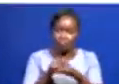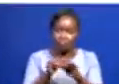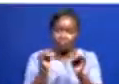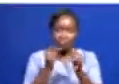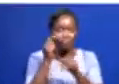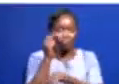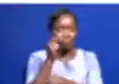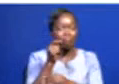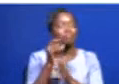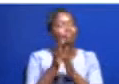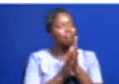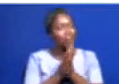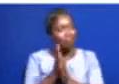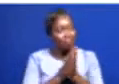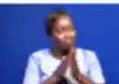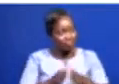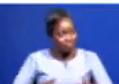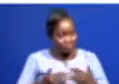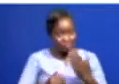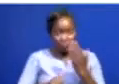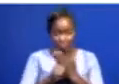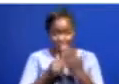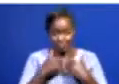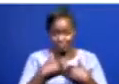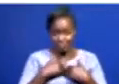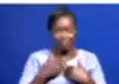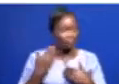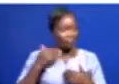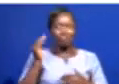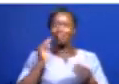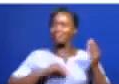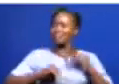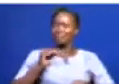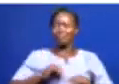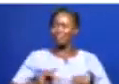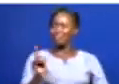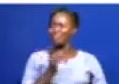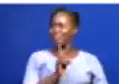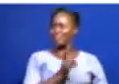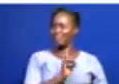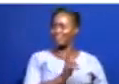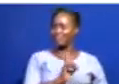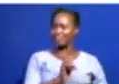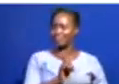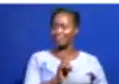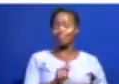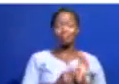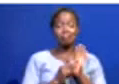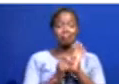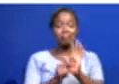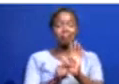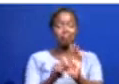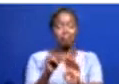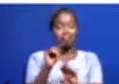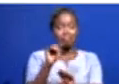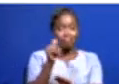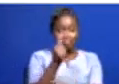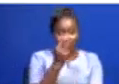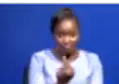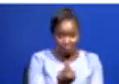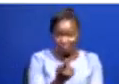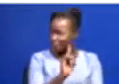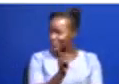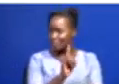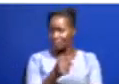I'm very excited. Majina niko nazo hapa. Sitaki mtu anikorrupt. Sioneshi mtu. Mimi yangu